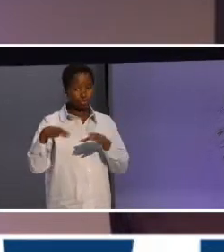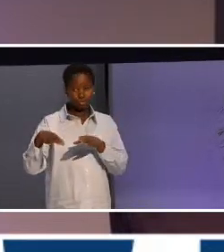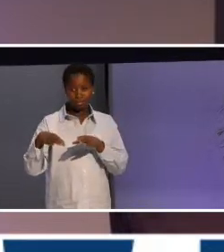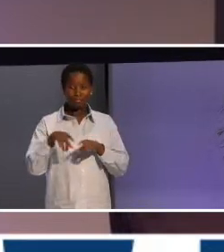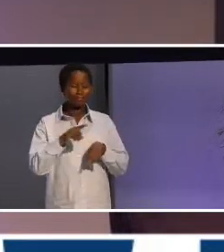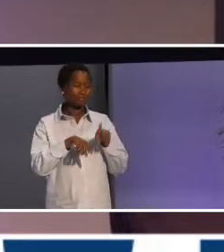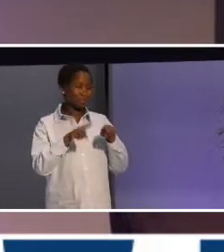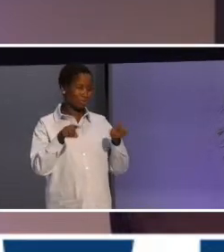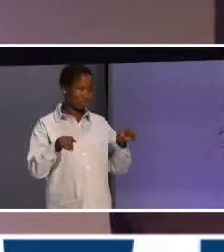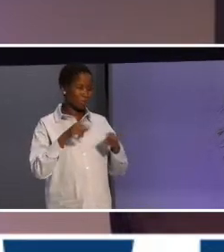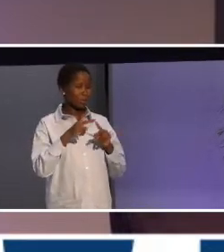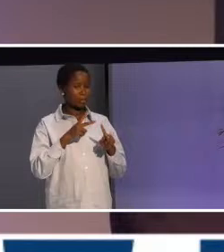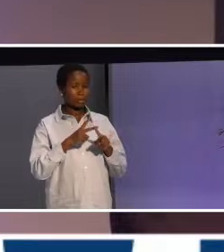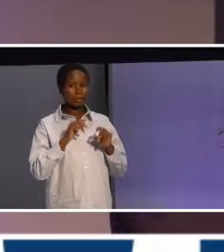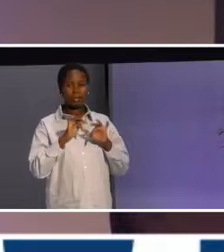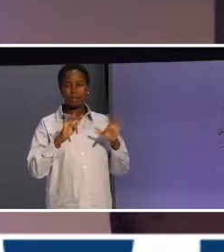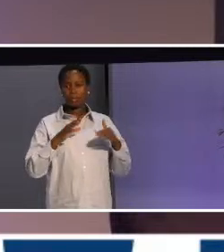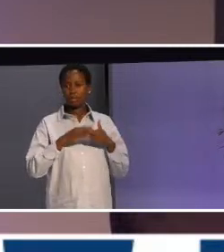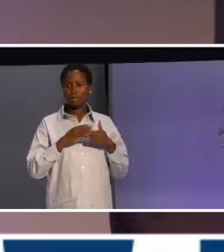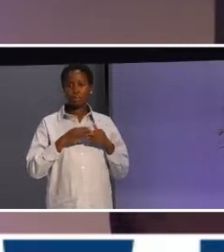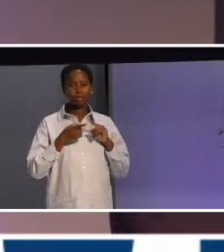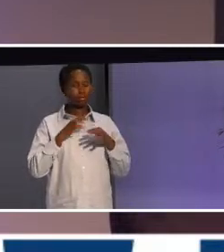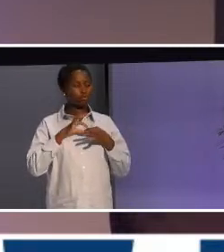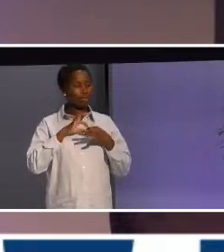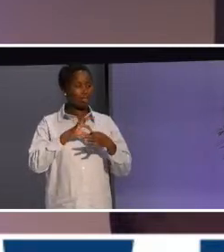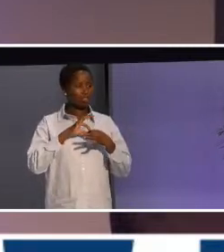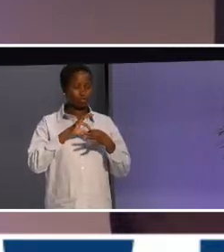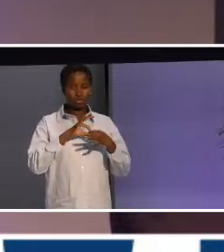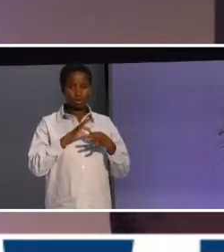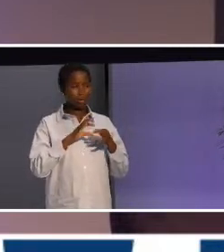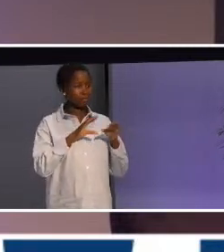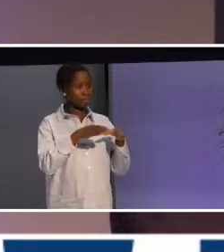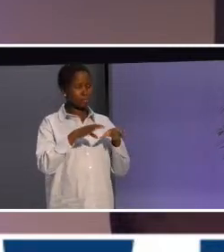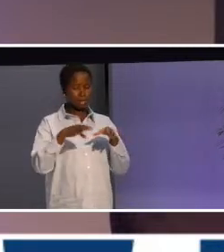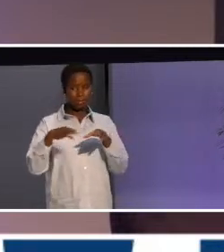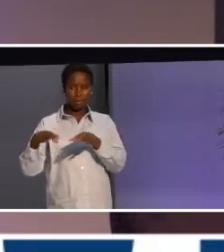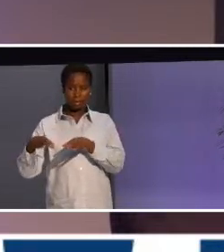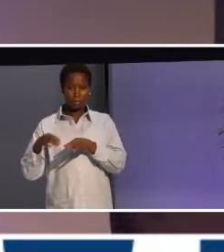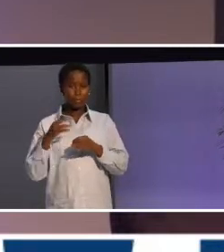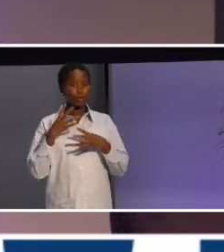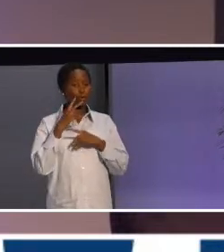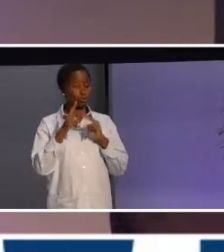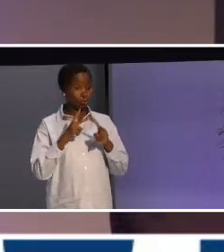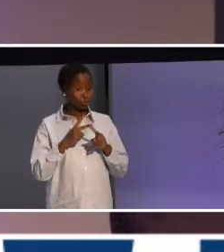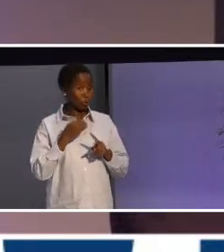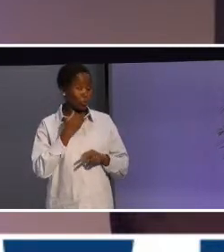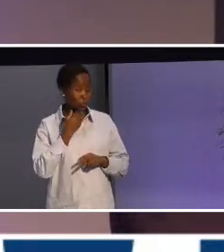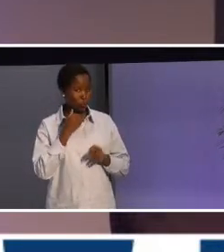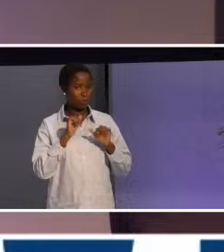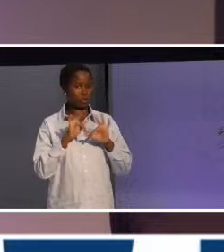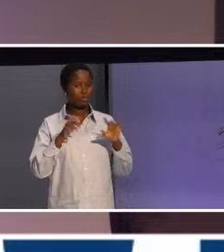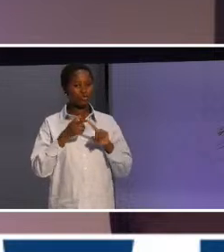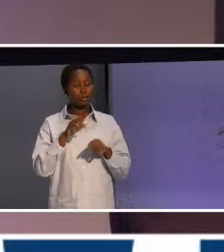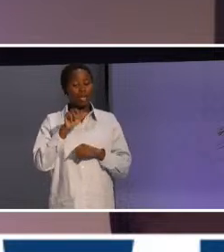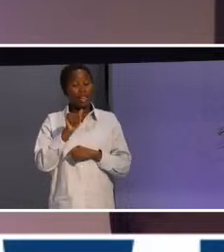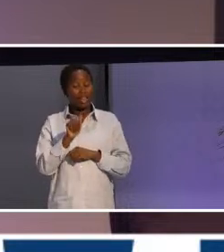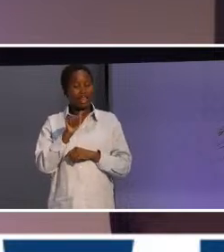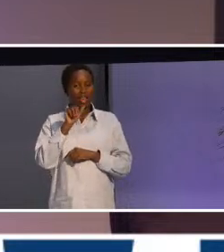from member election management bodies and partner organizations of AWEB from